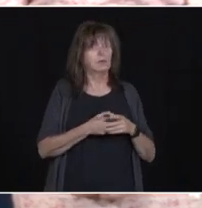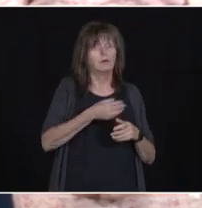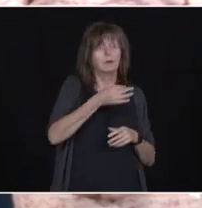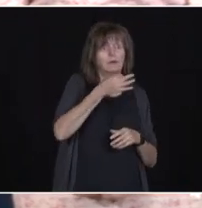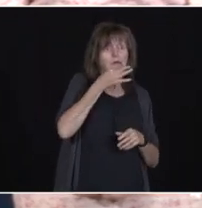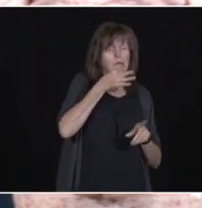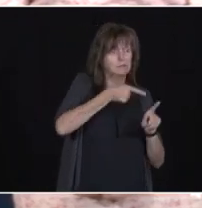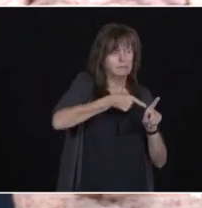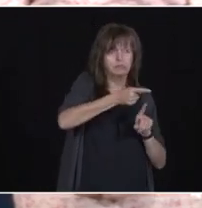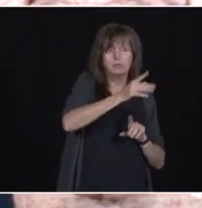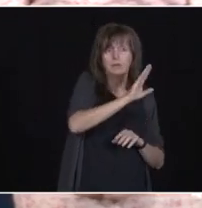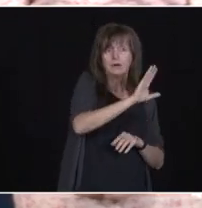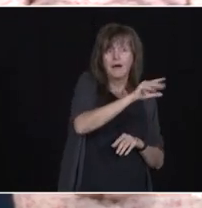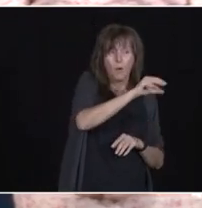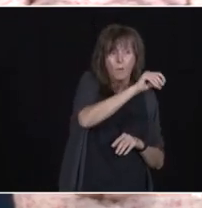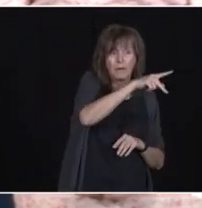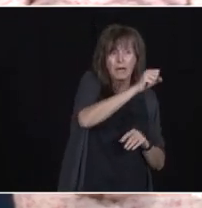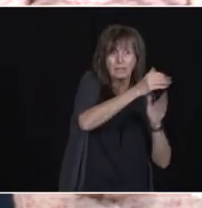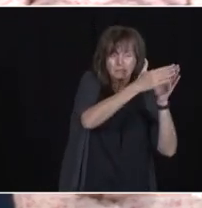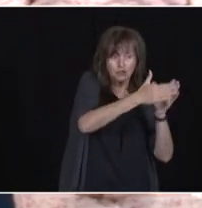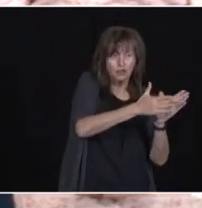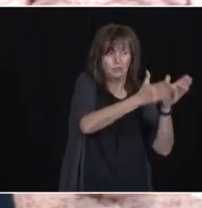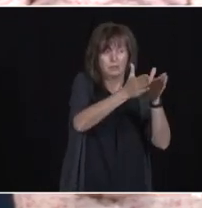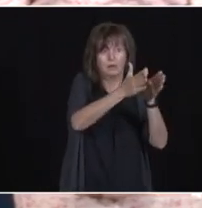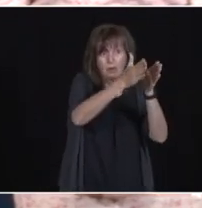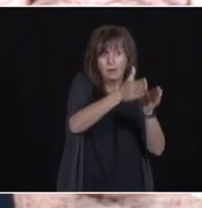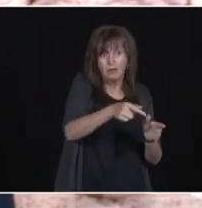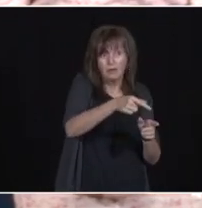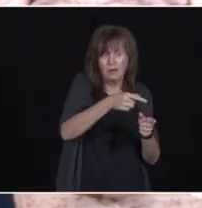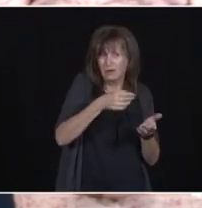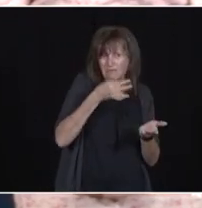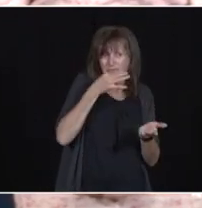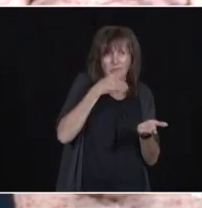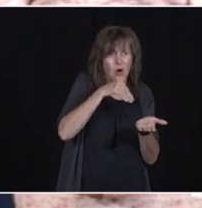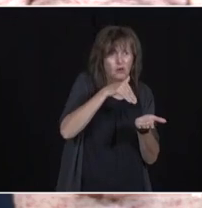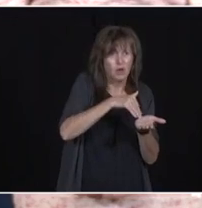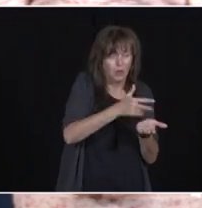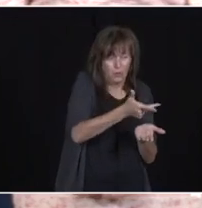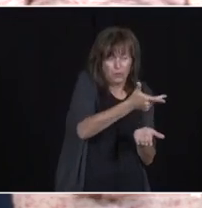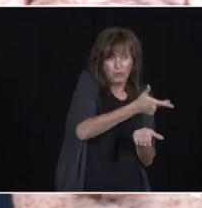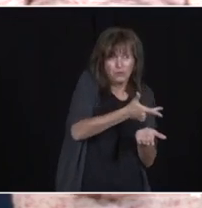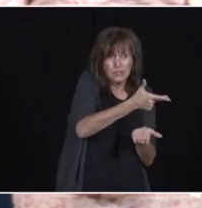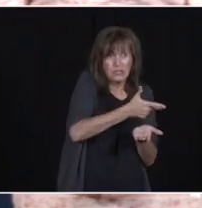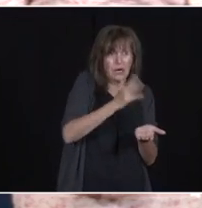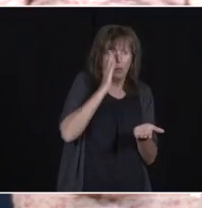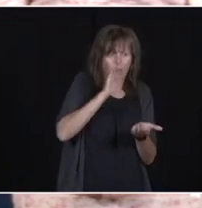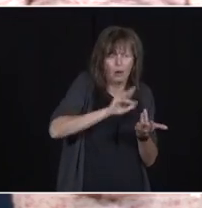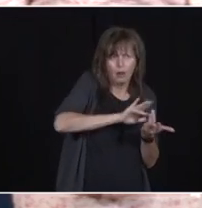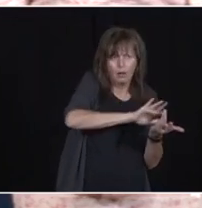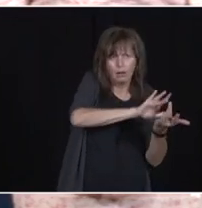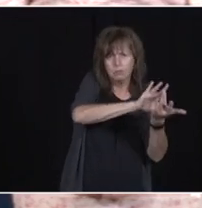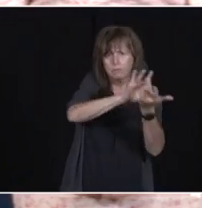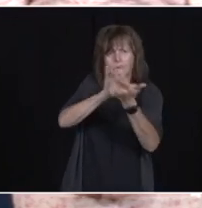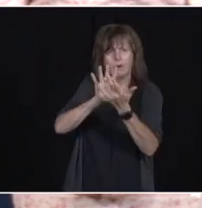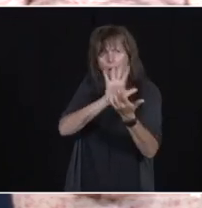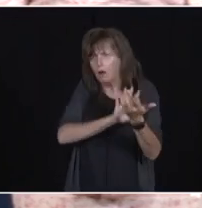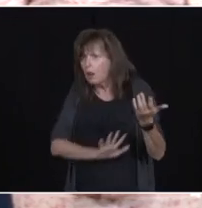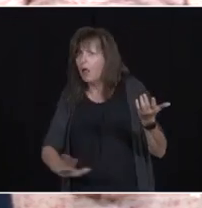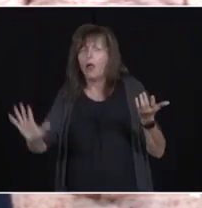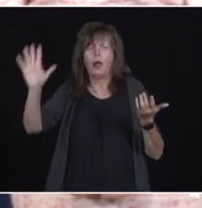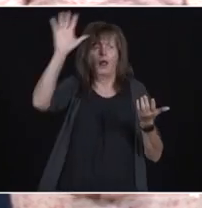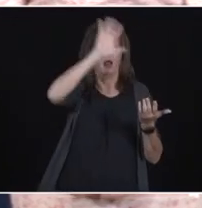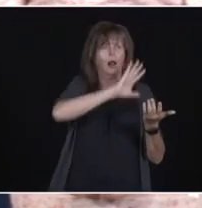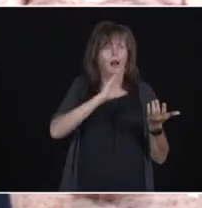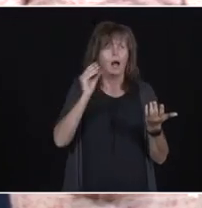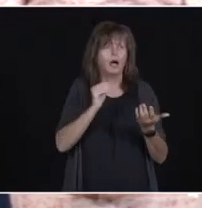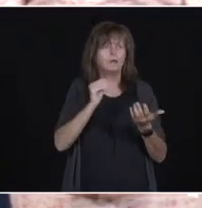and they will be reaching out to all the different specialized experts. People with both expertise in a